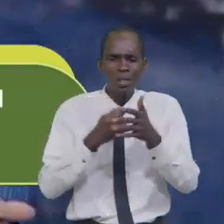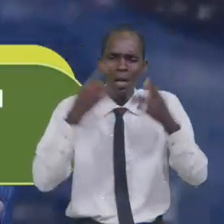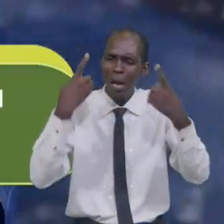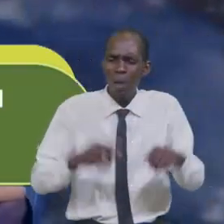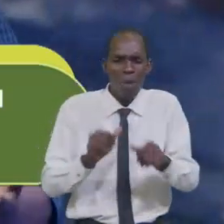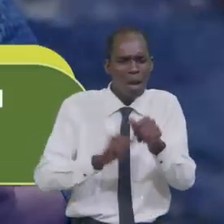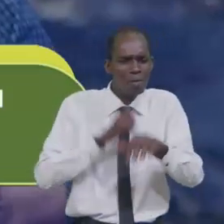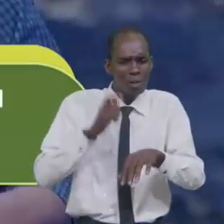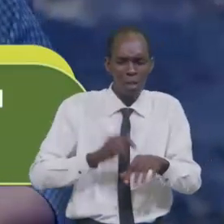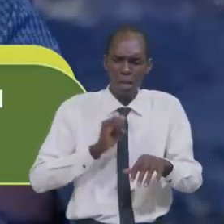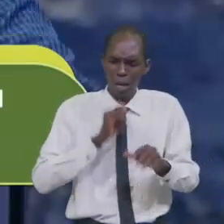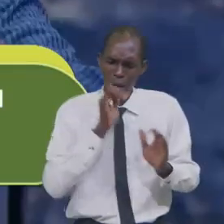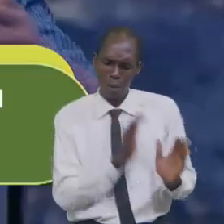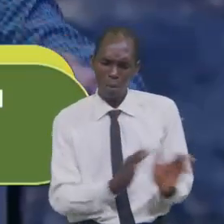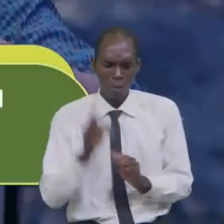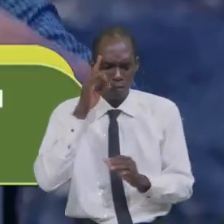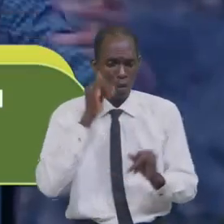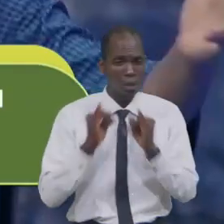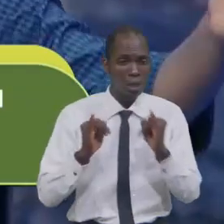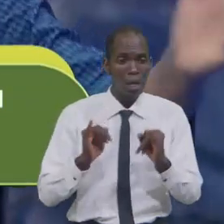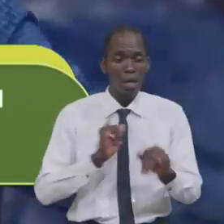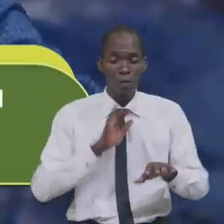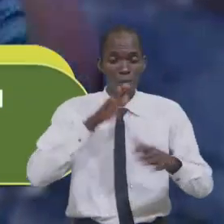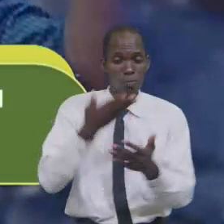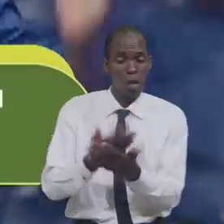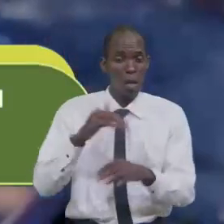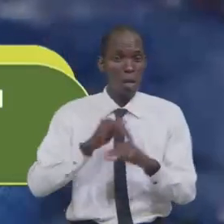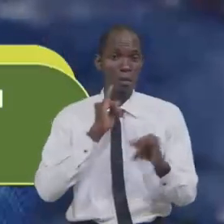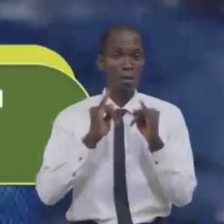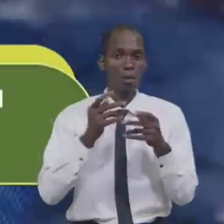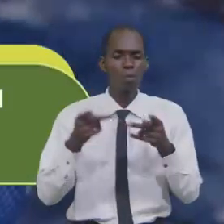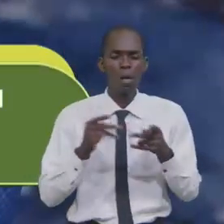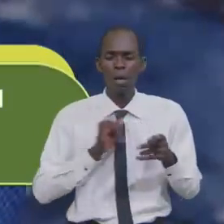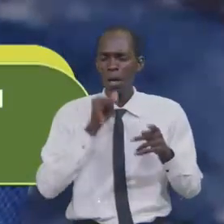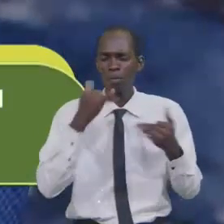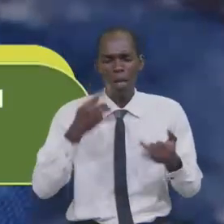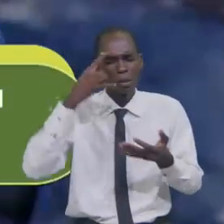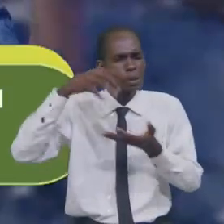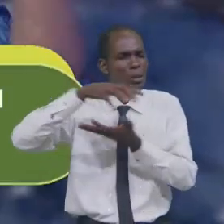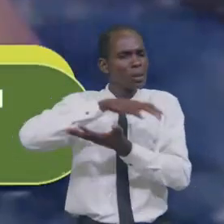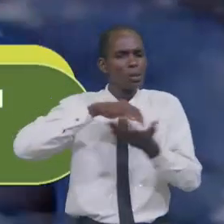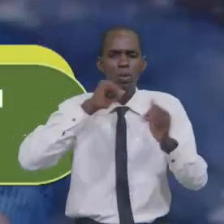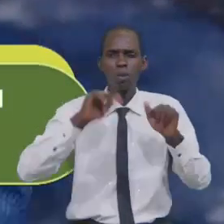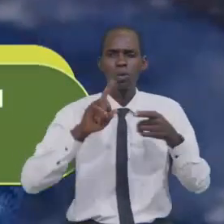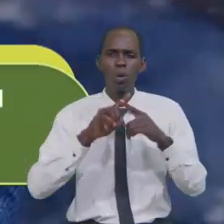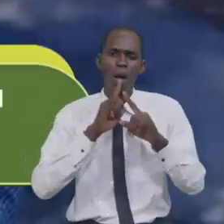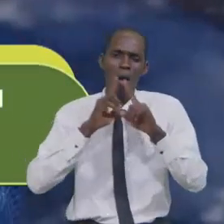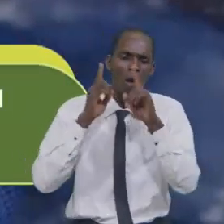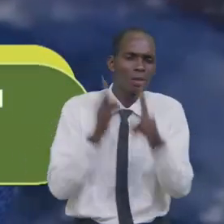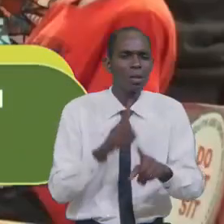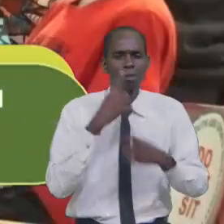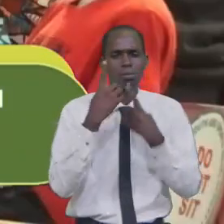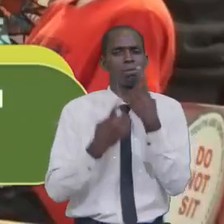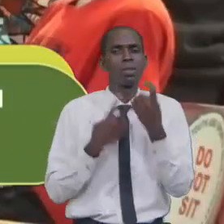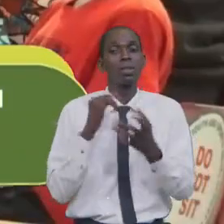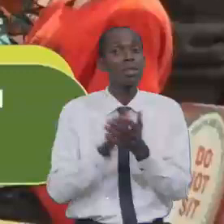when I get to the interview, I'm all confused and, you know, I'm not able to answer well. That's the past. That will